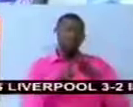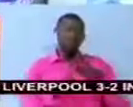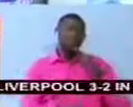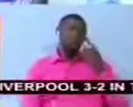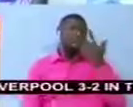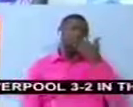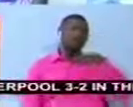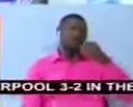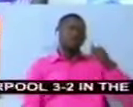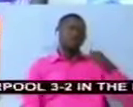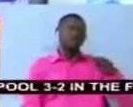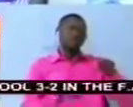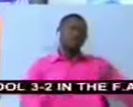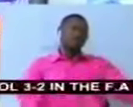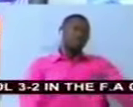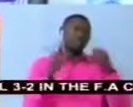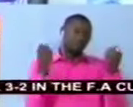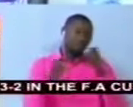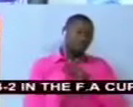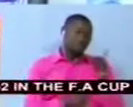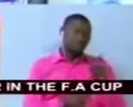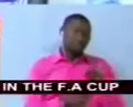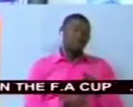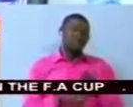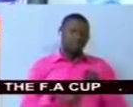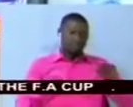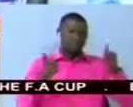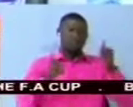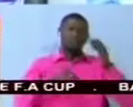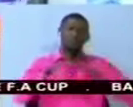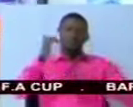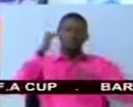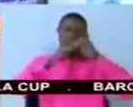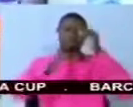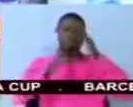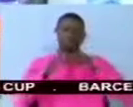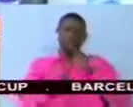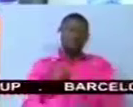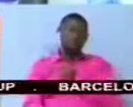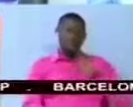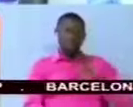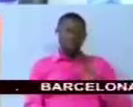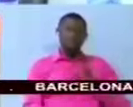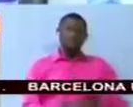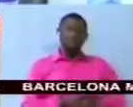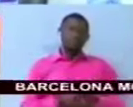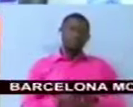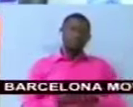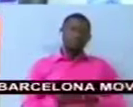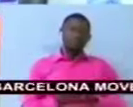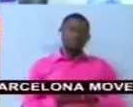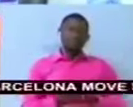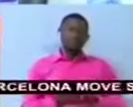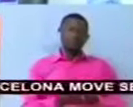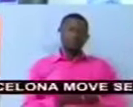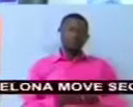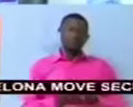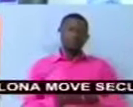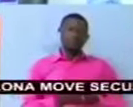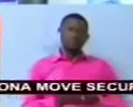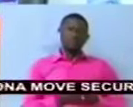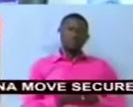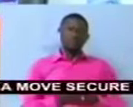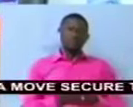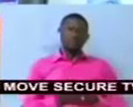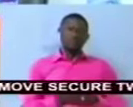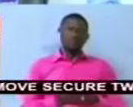di sampalé suma kër. I start building my compound. Bem démé be wañé ko ma laajaar len way fekk faynaat 500